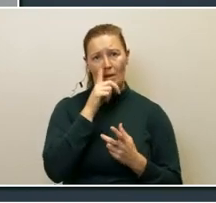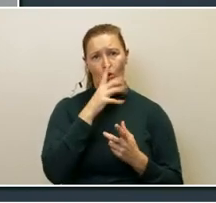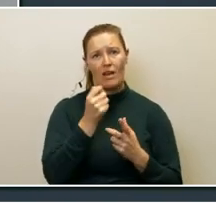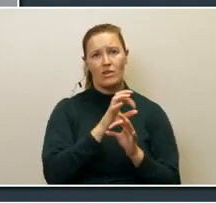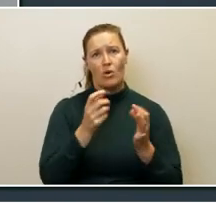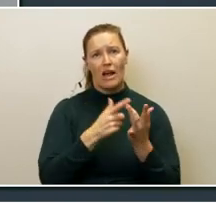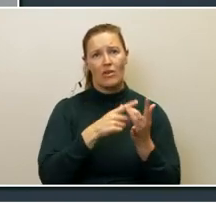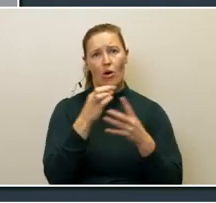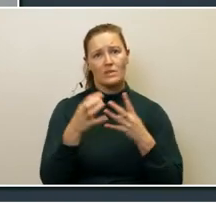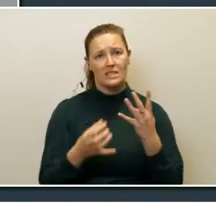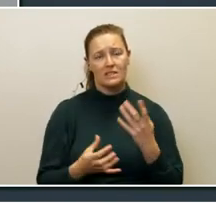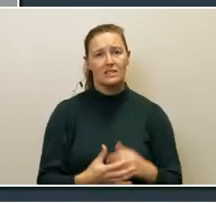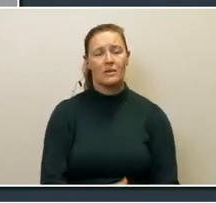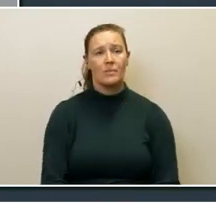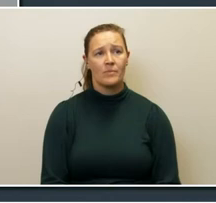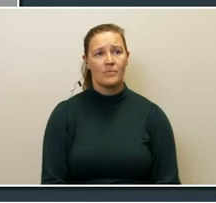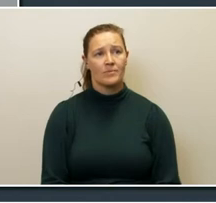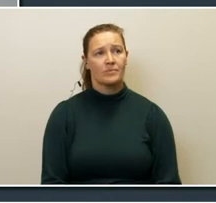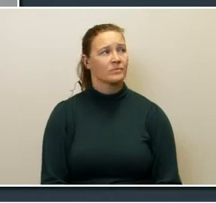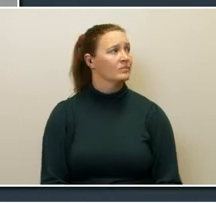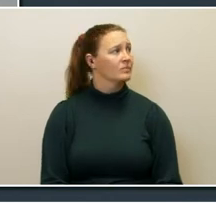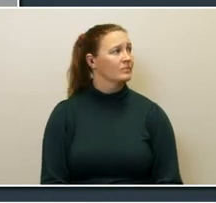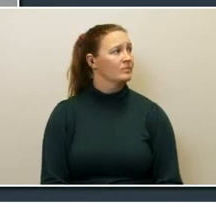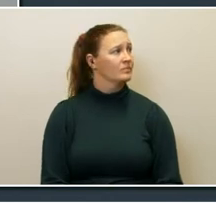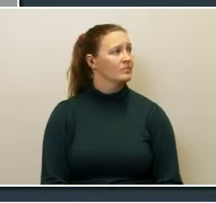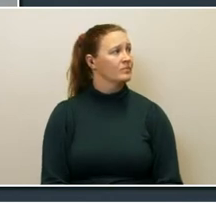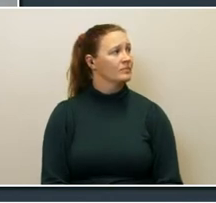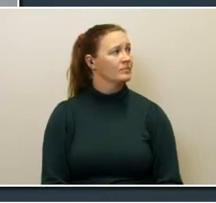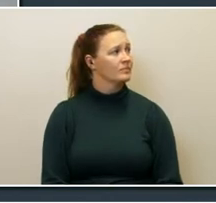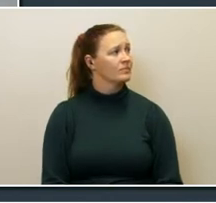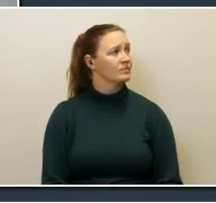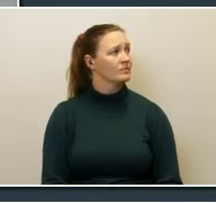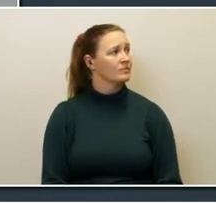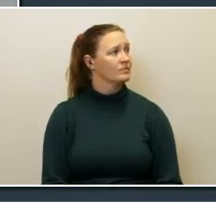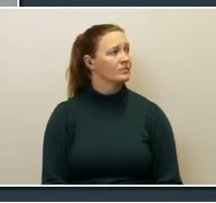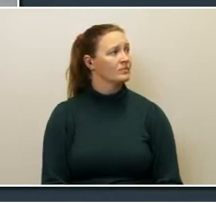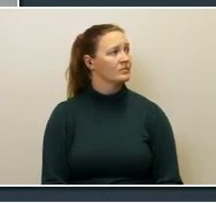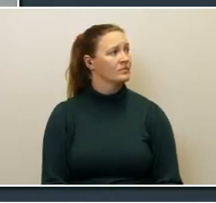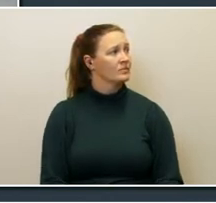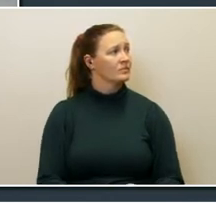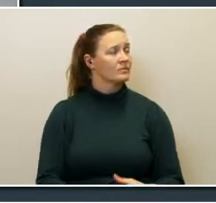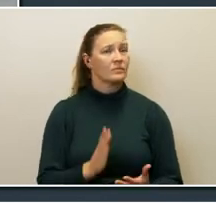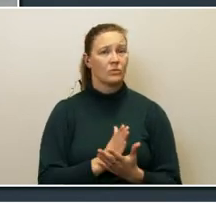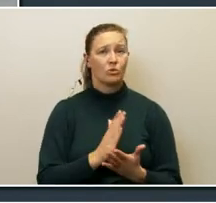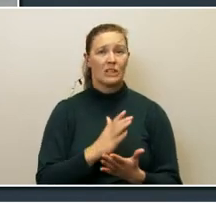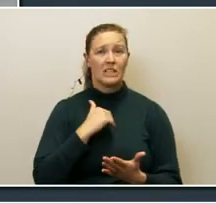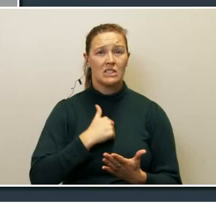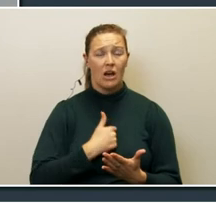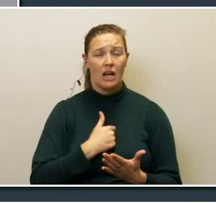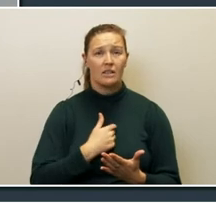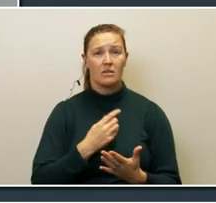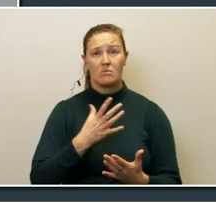go. And we're just really tired and weary. I think